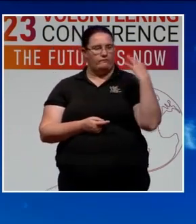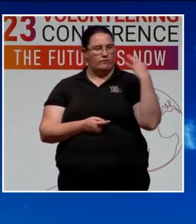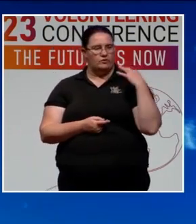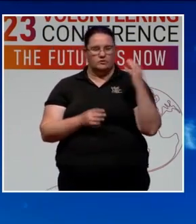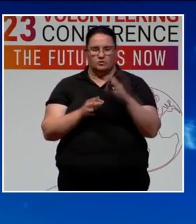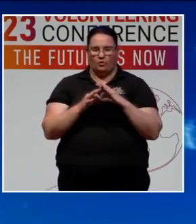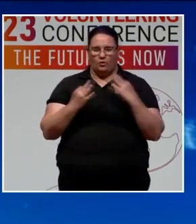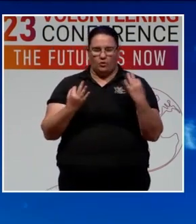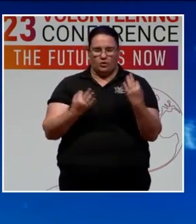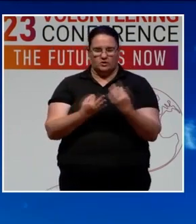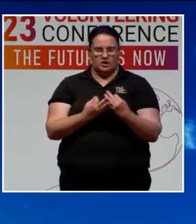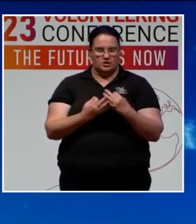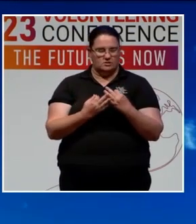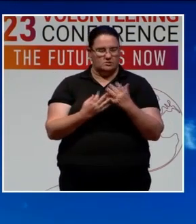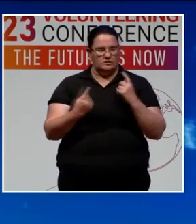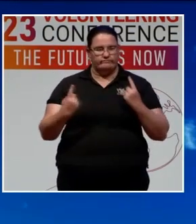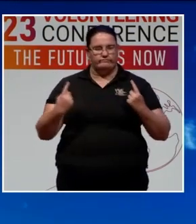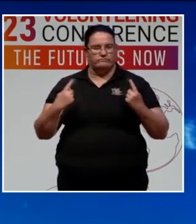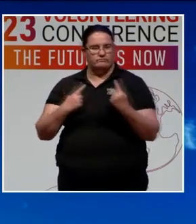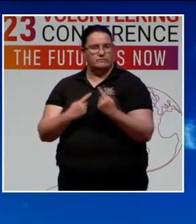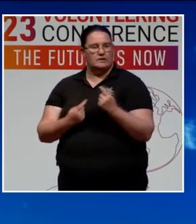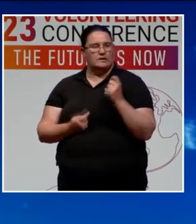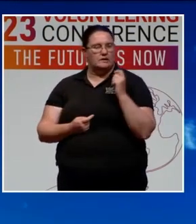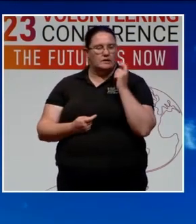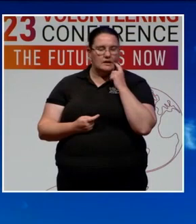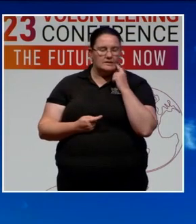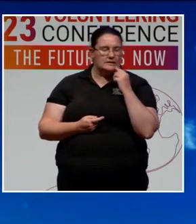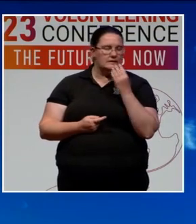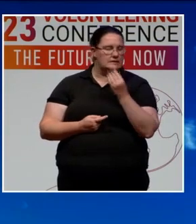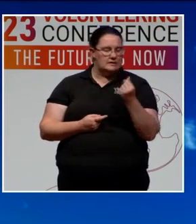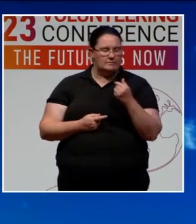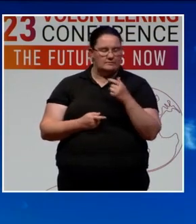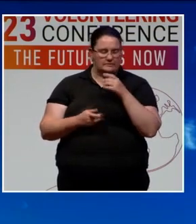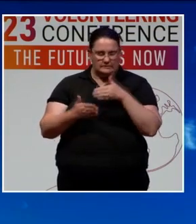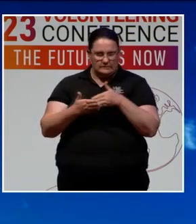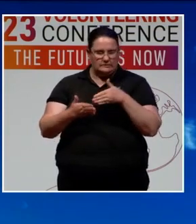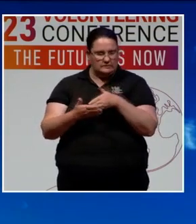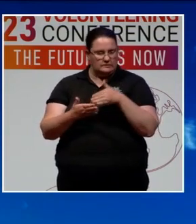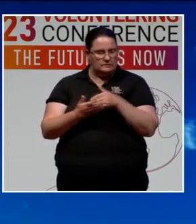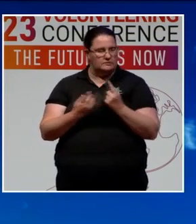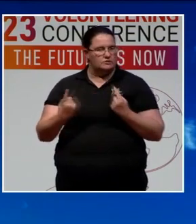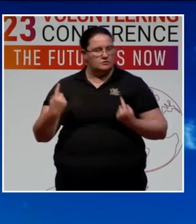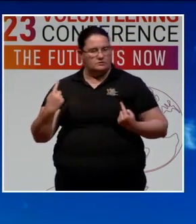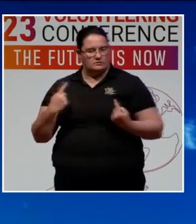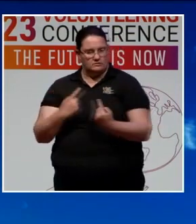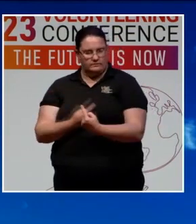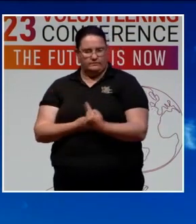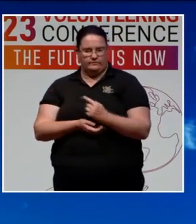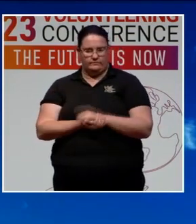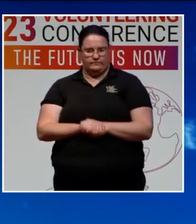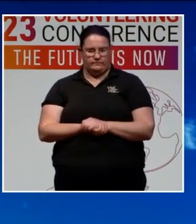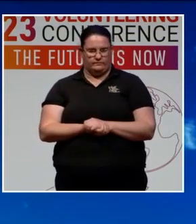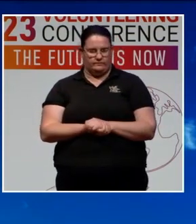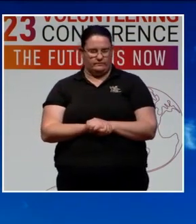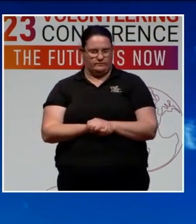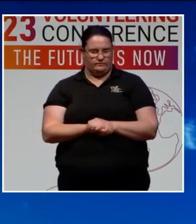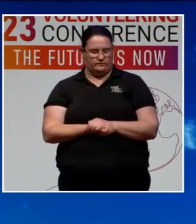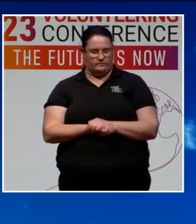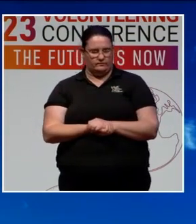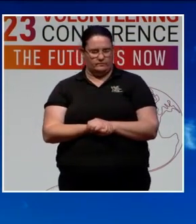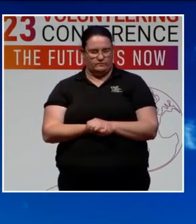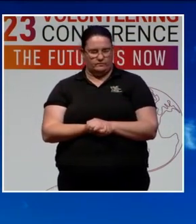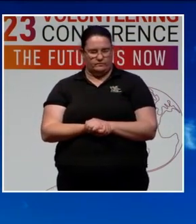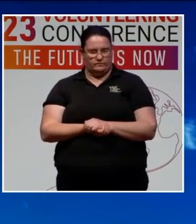work through the new model. The new model focuses on supporting volunteer-involving organisations to